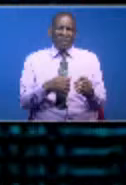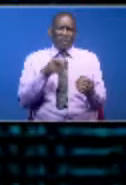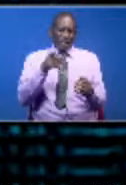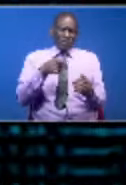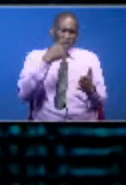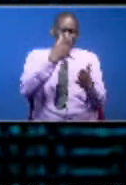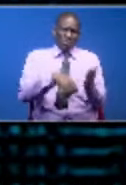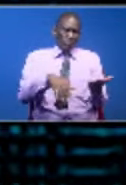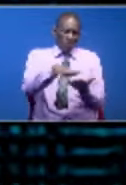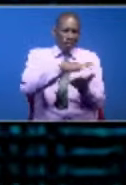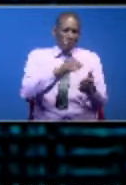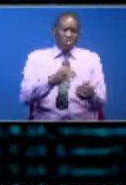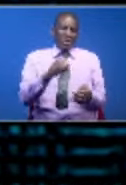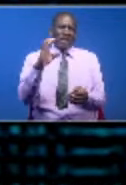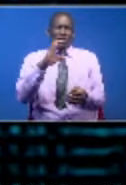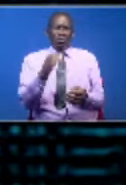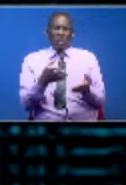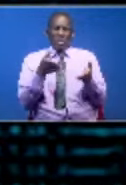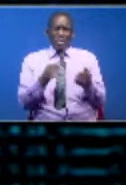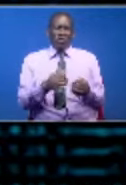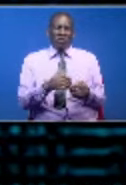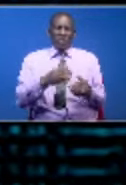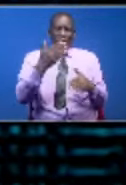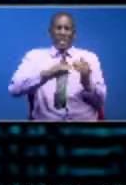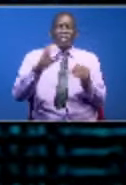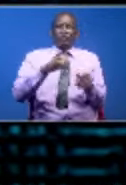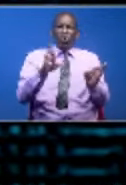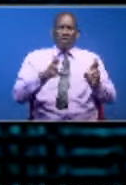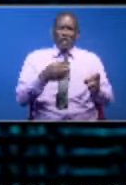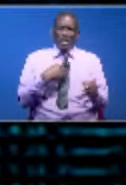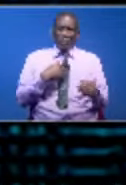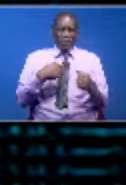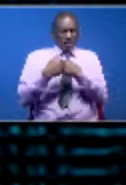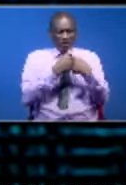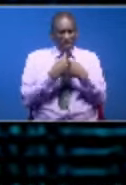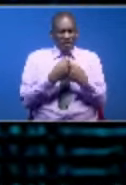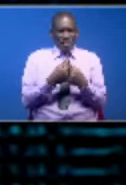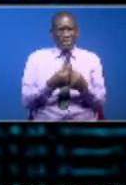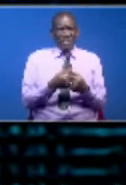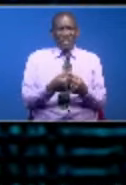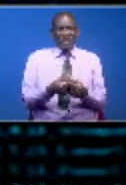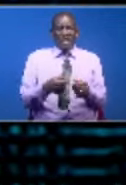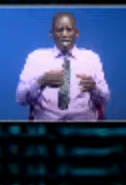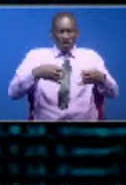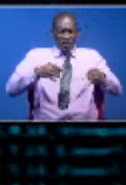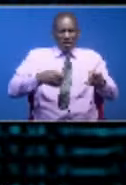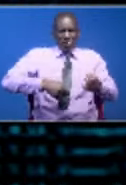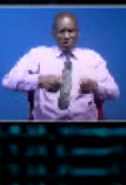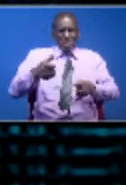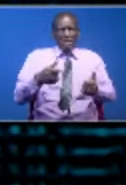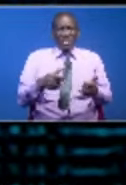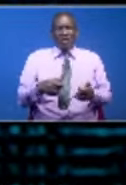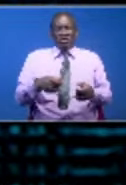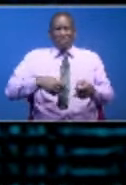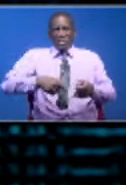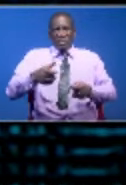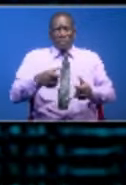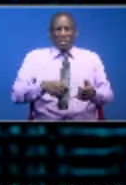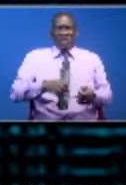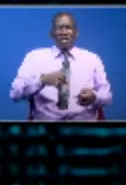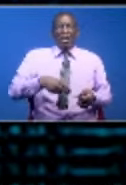on to the end customer. Now, if the end customer is already having trouble around affordability and you're trying to sell a higher costing